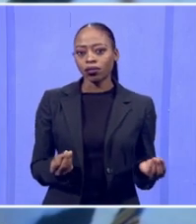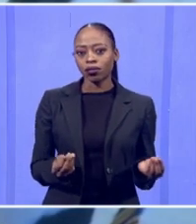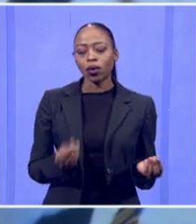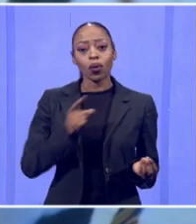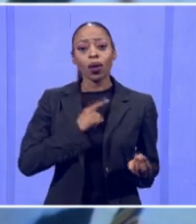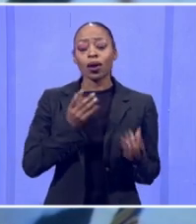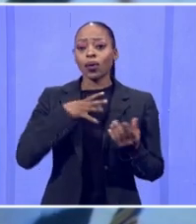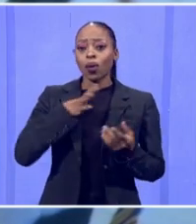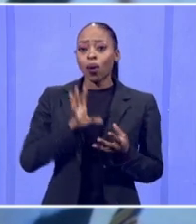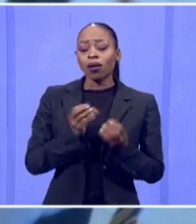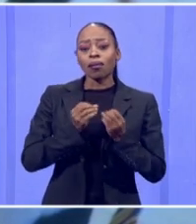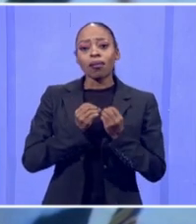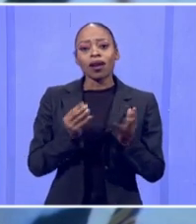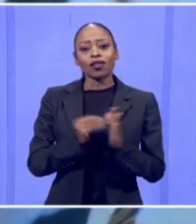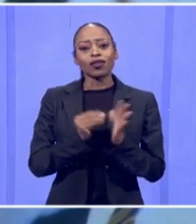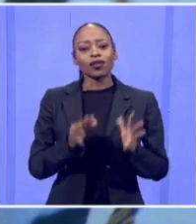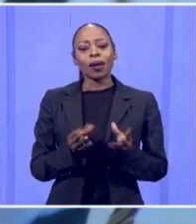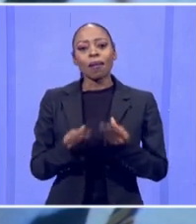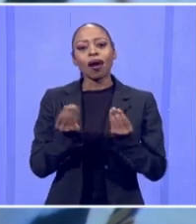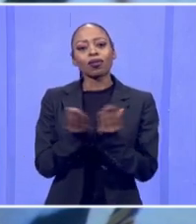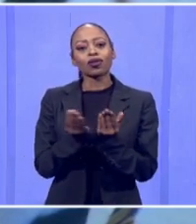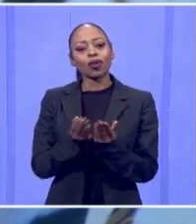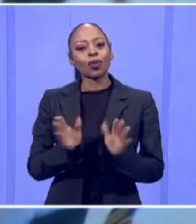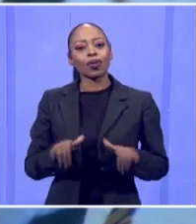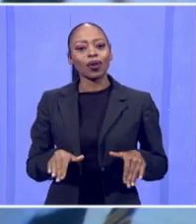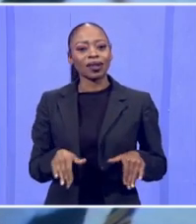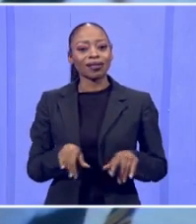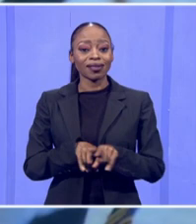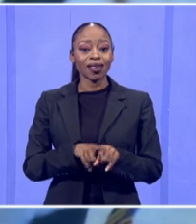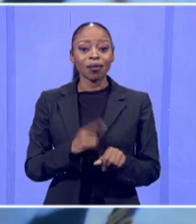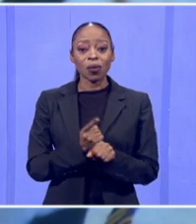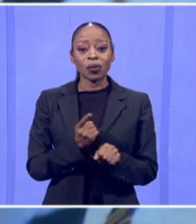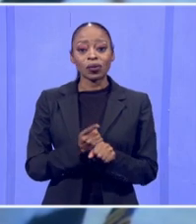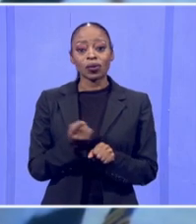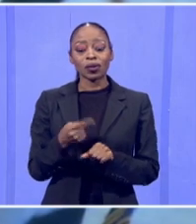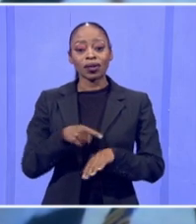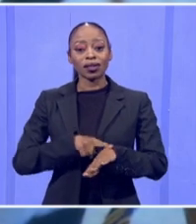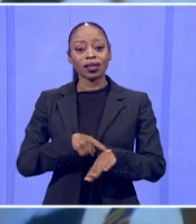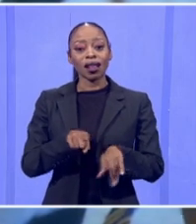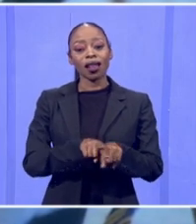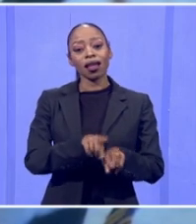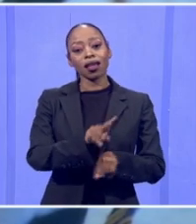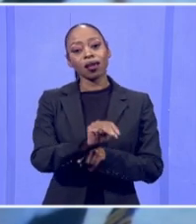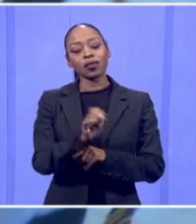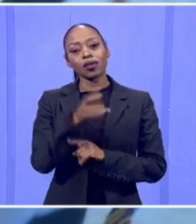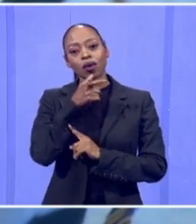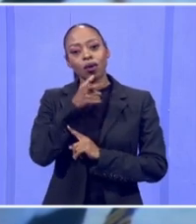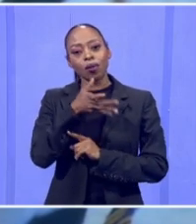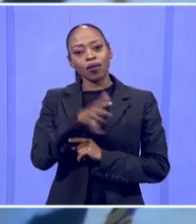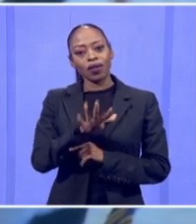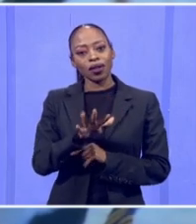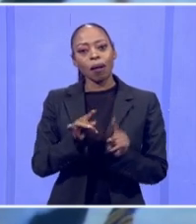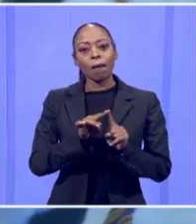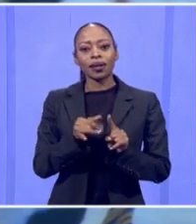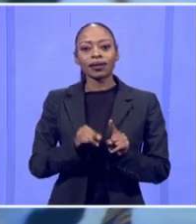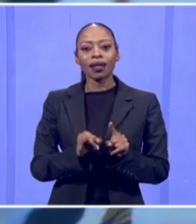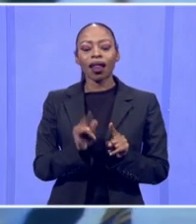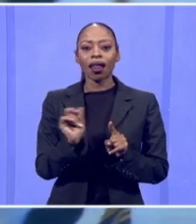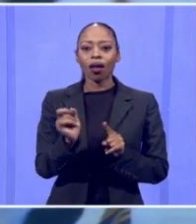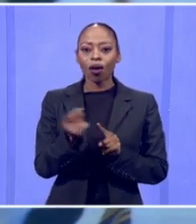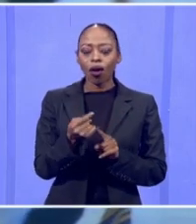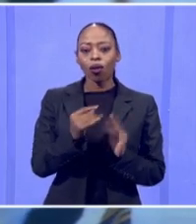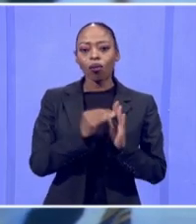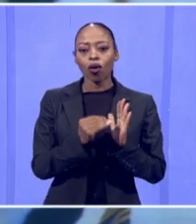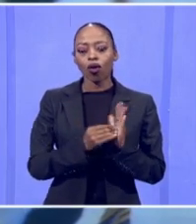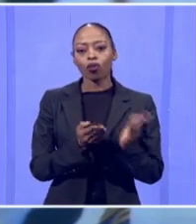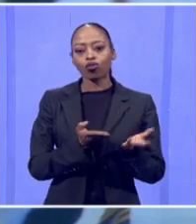learners that are not placed even within the stipulated time, as the MEC was saying. But those are all the programs